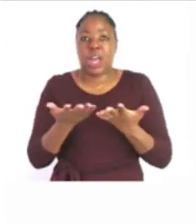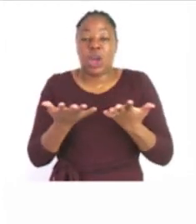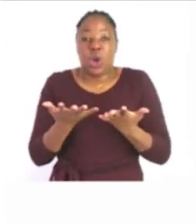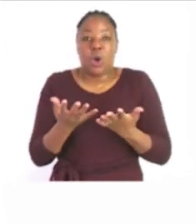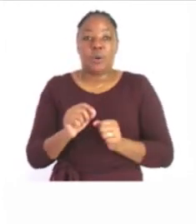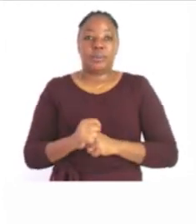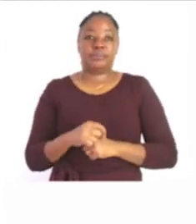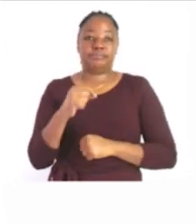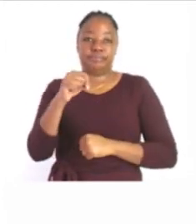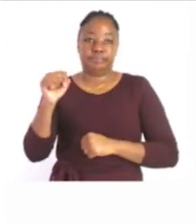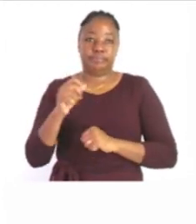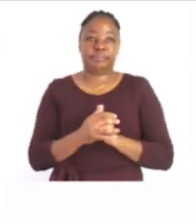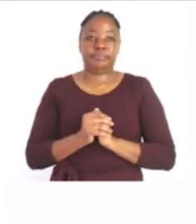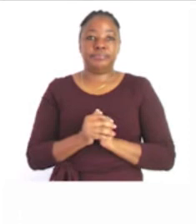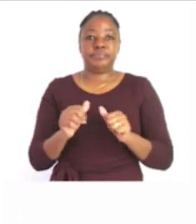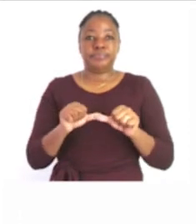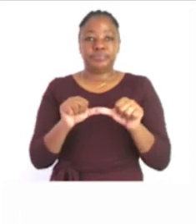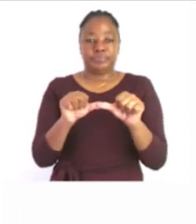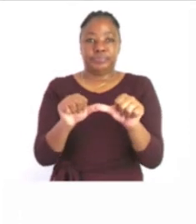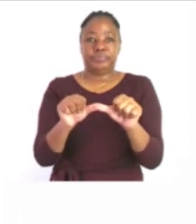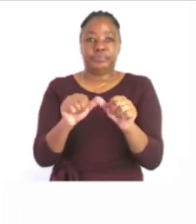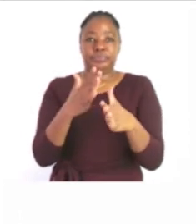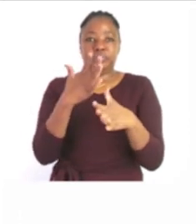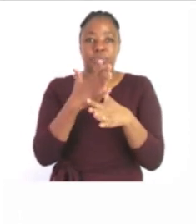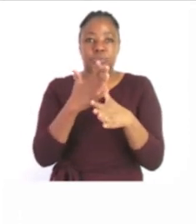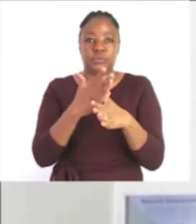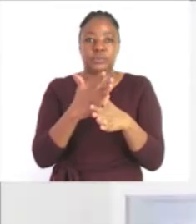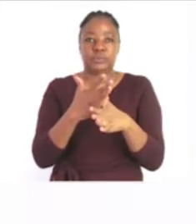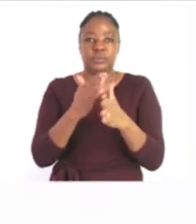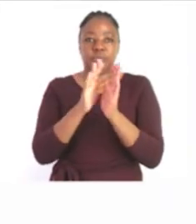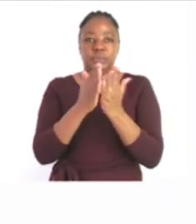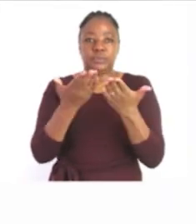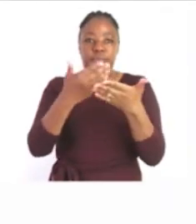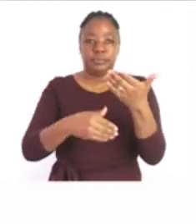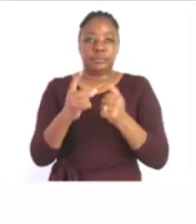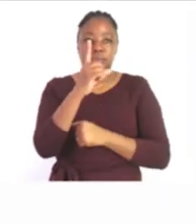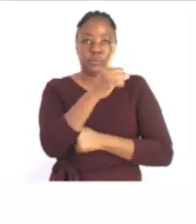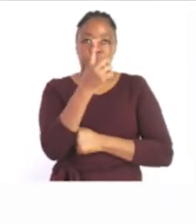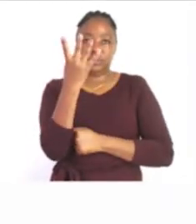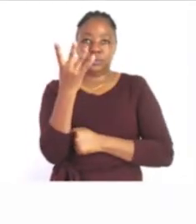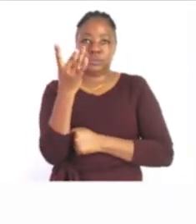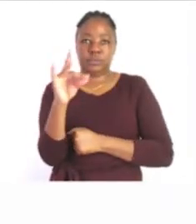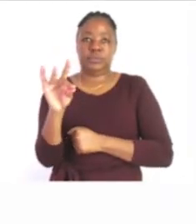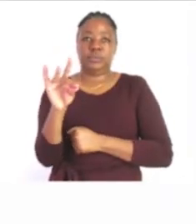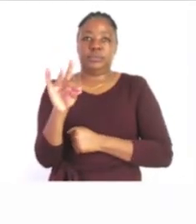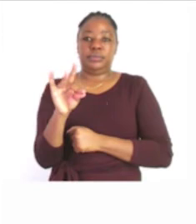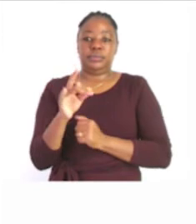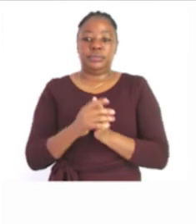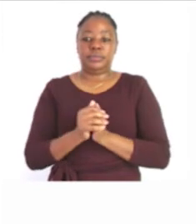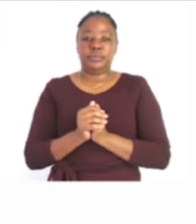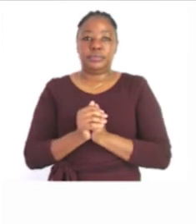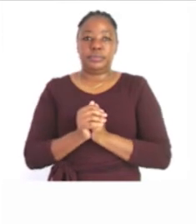thing? Let's move on to the next exercise on page 18. On page 18, we